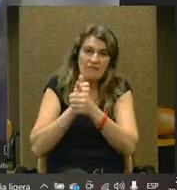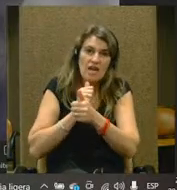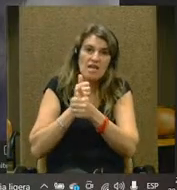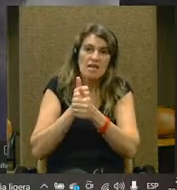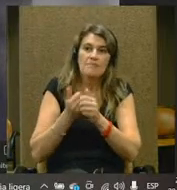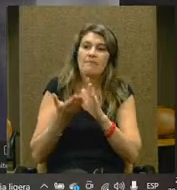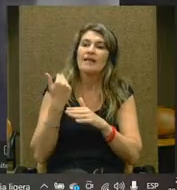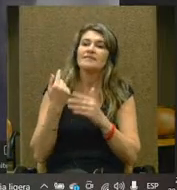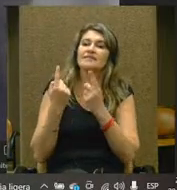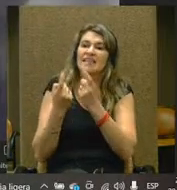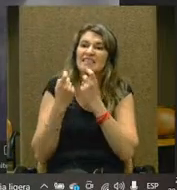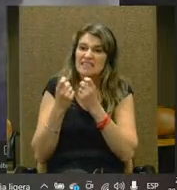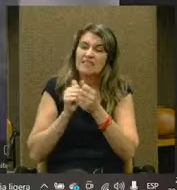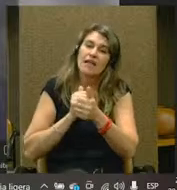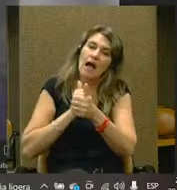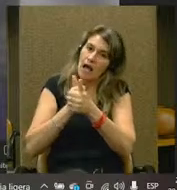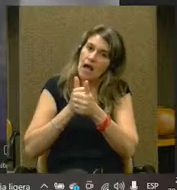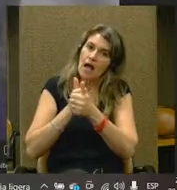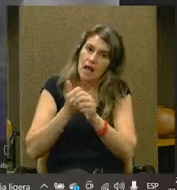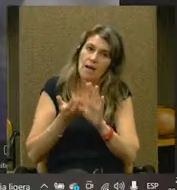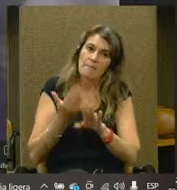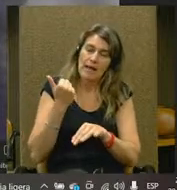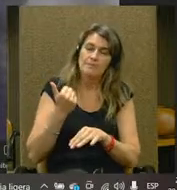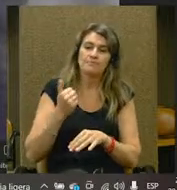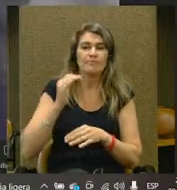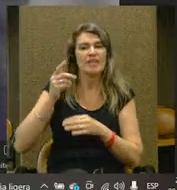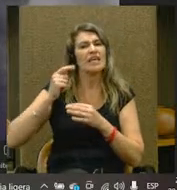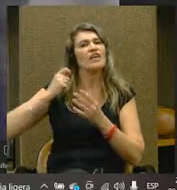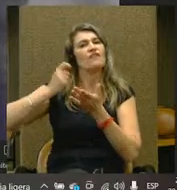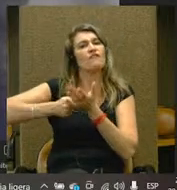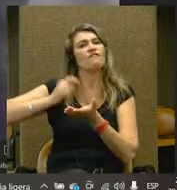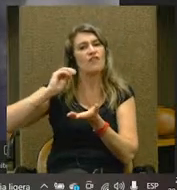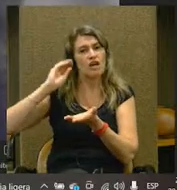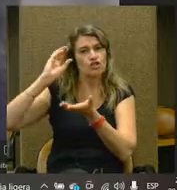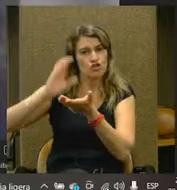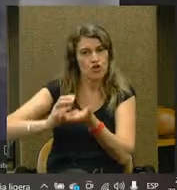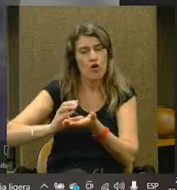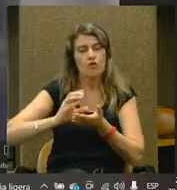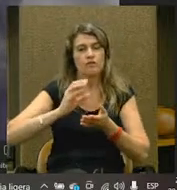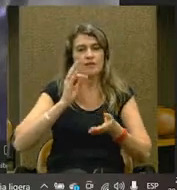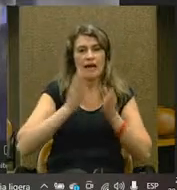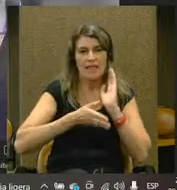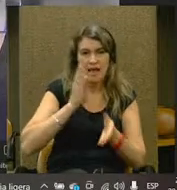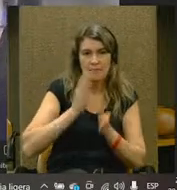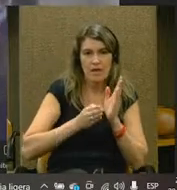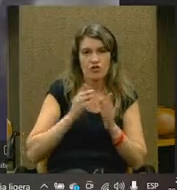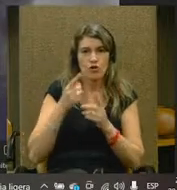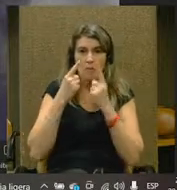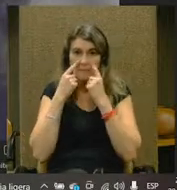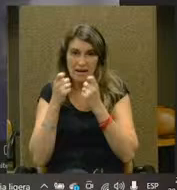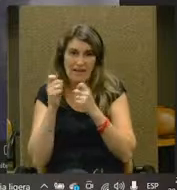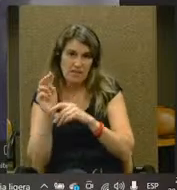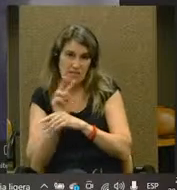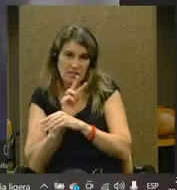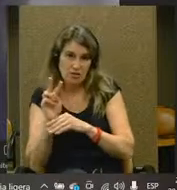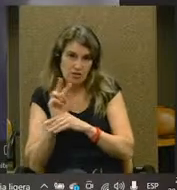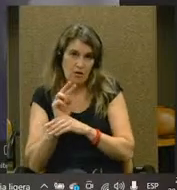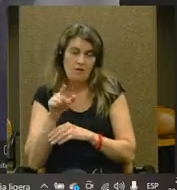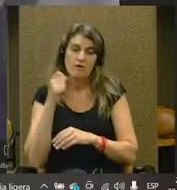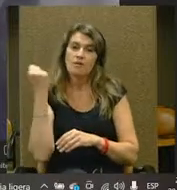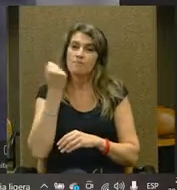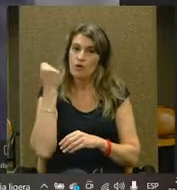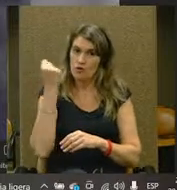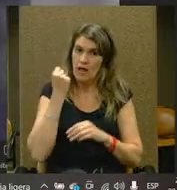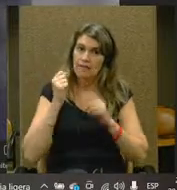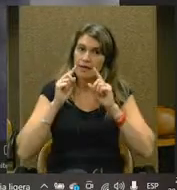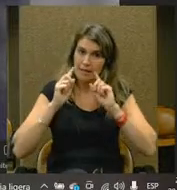intervene when these things happen. But also we have to invest in prevention and treatment.